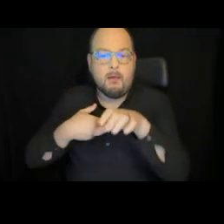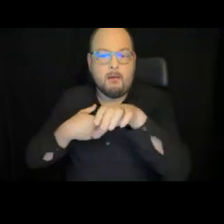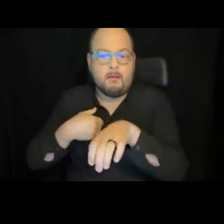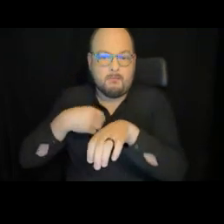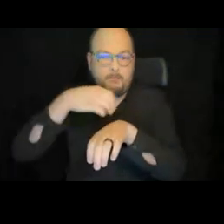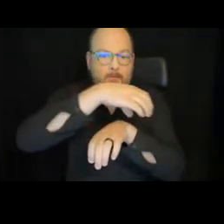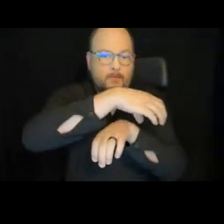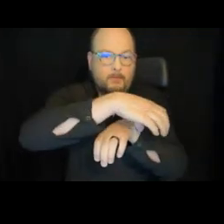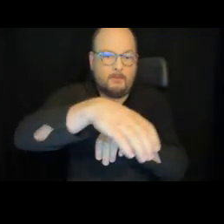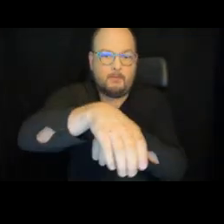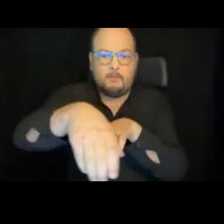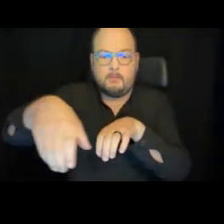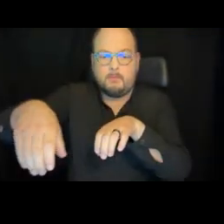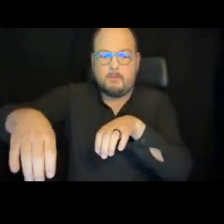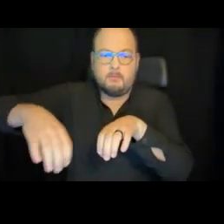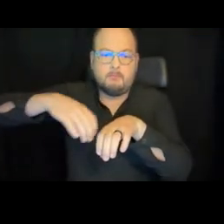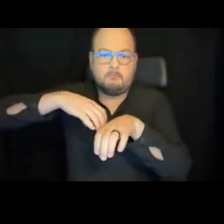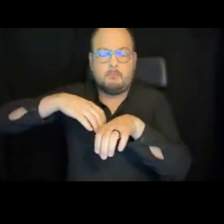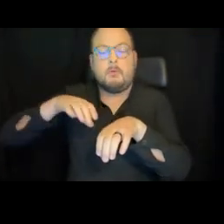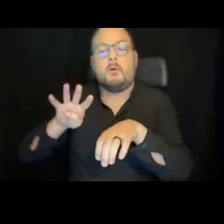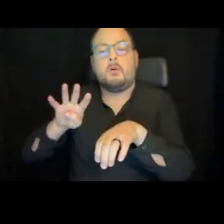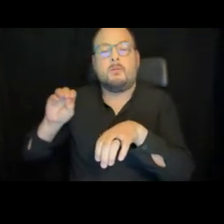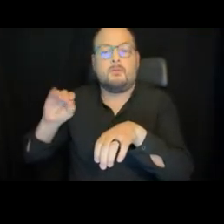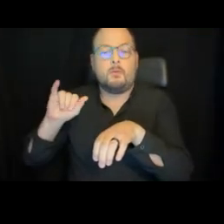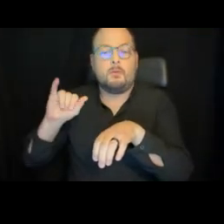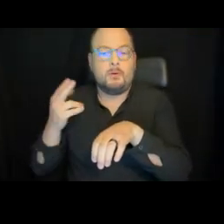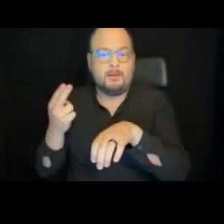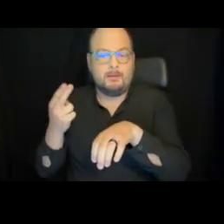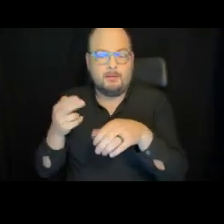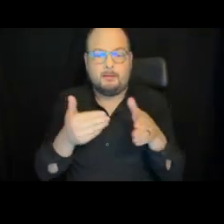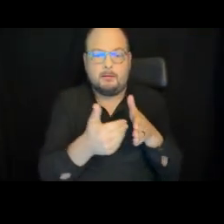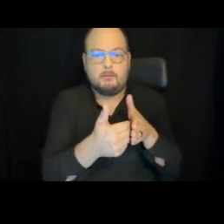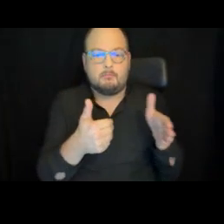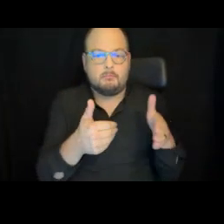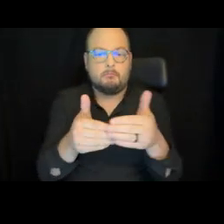and all the opposing features.